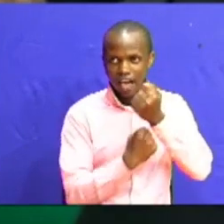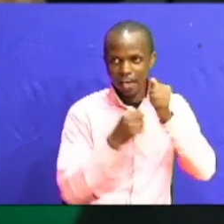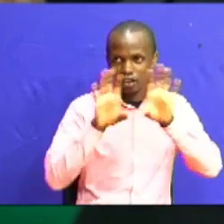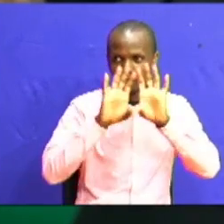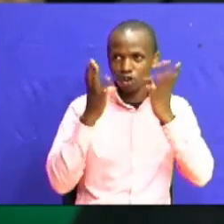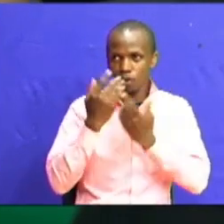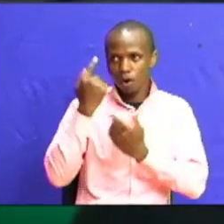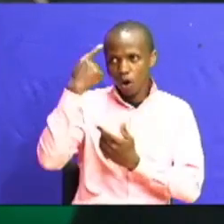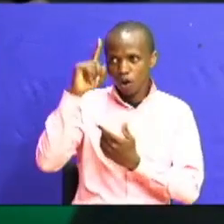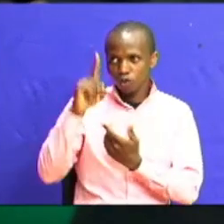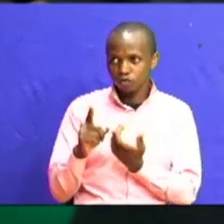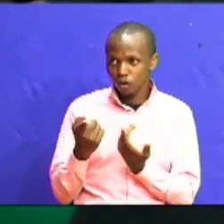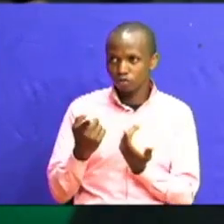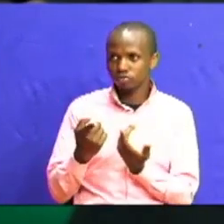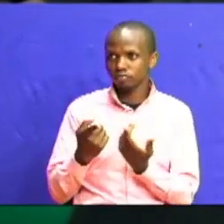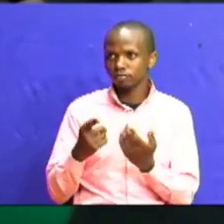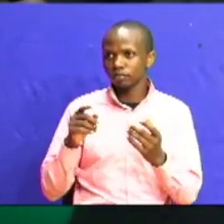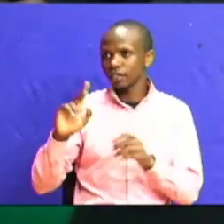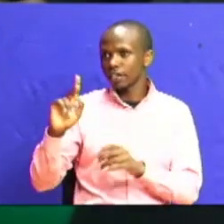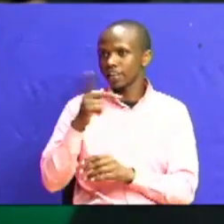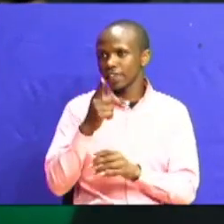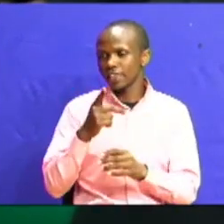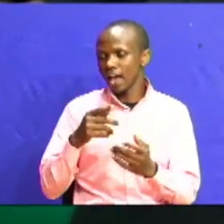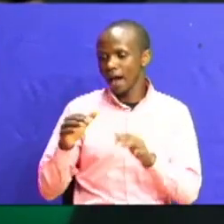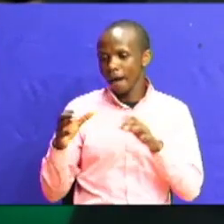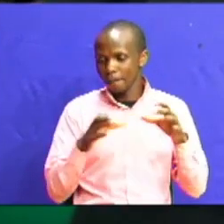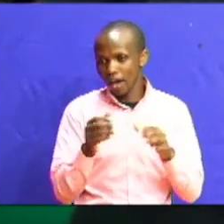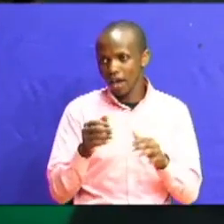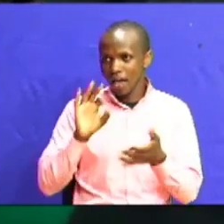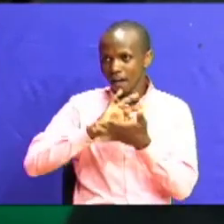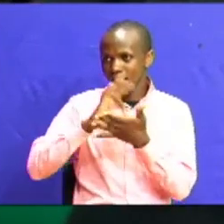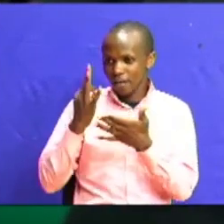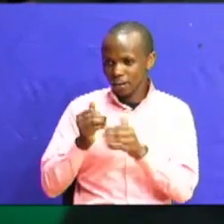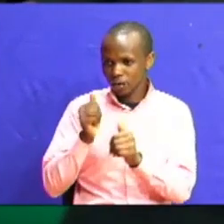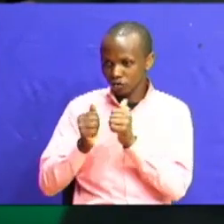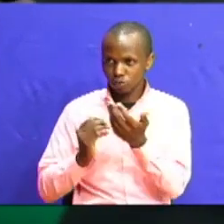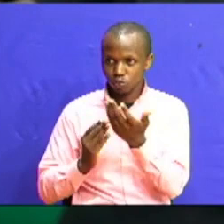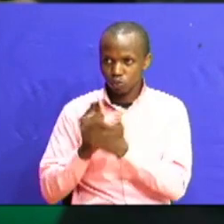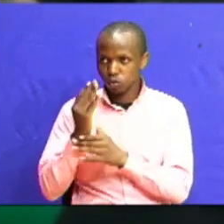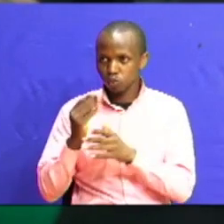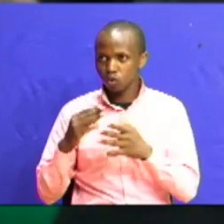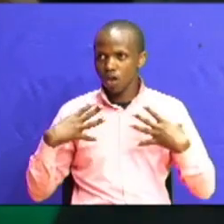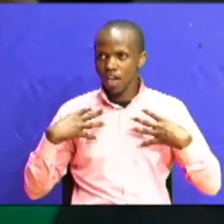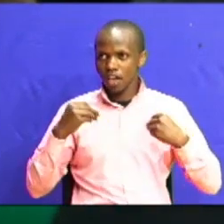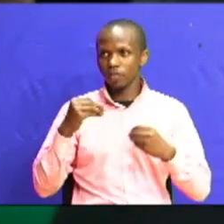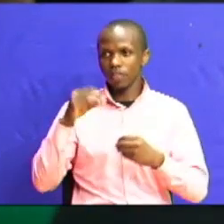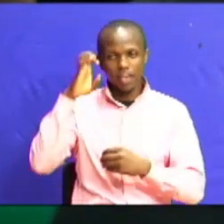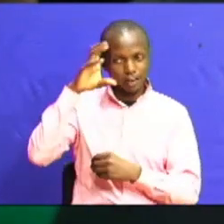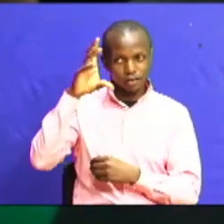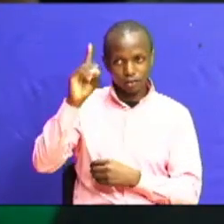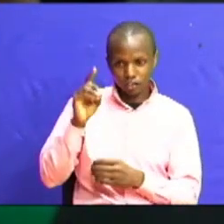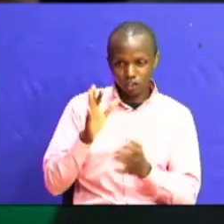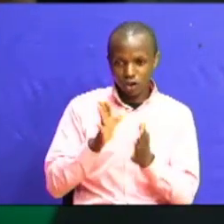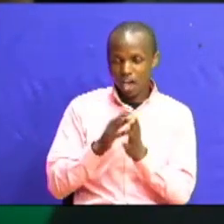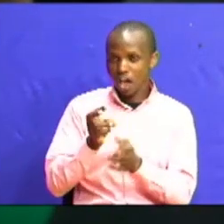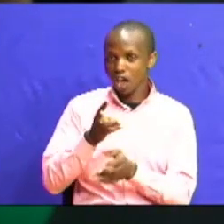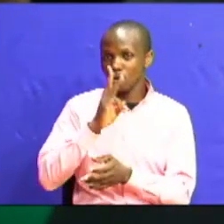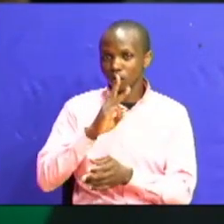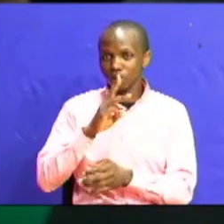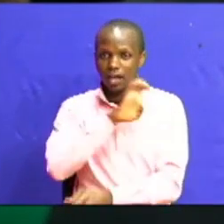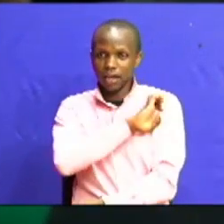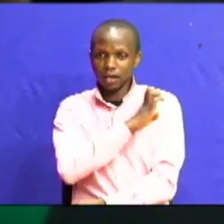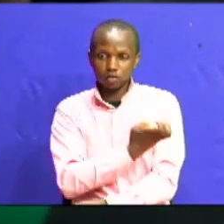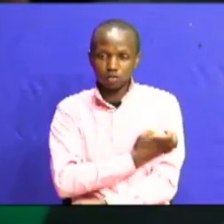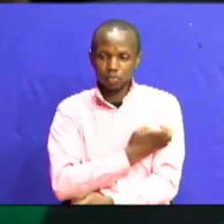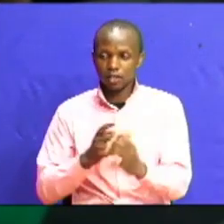benefit over 1 million Kenyans countrywide. The fund, which is said to be channeled through health, education, water and economic empowerment